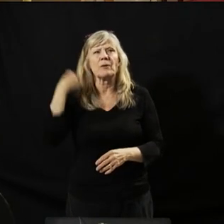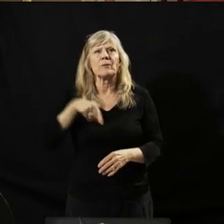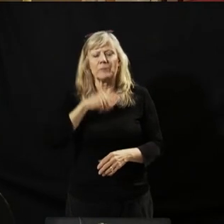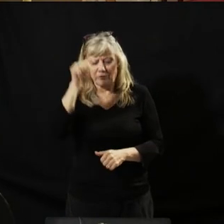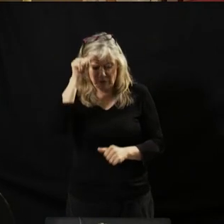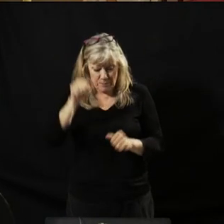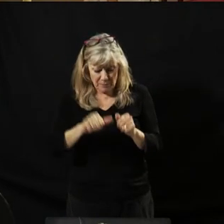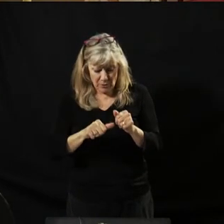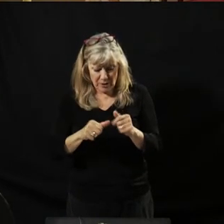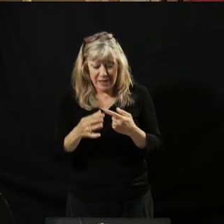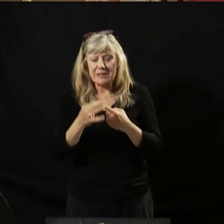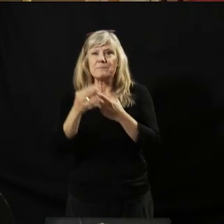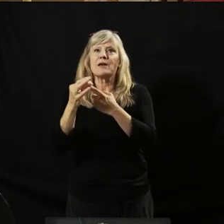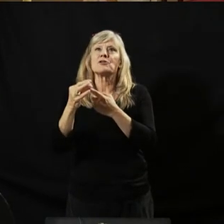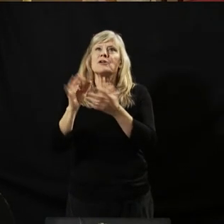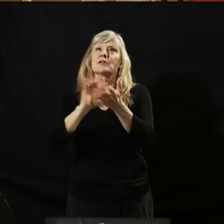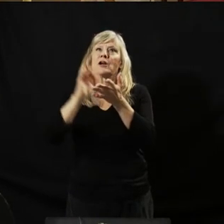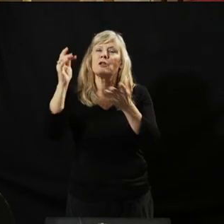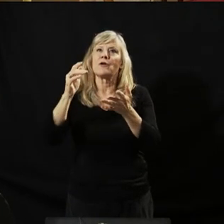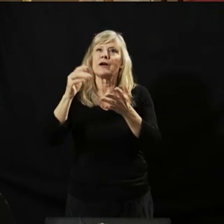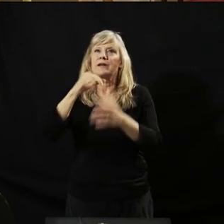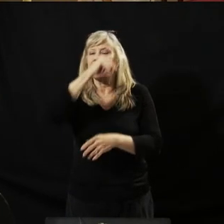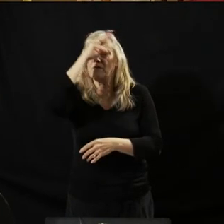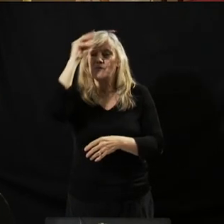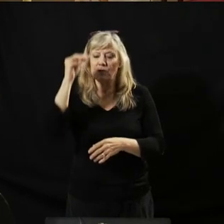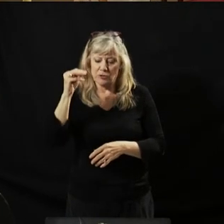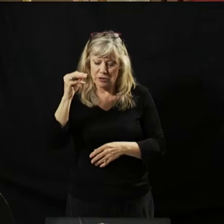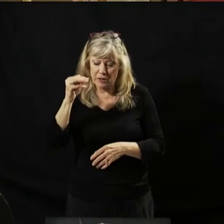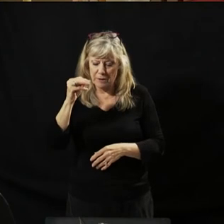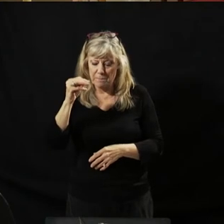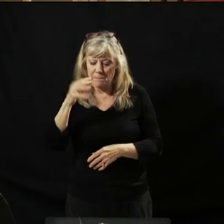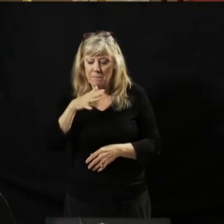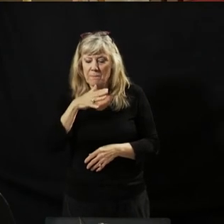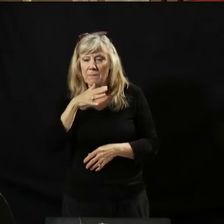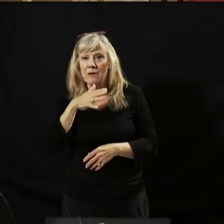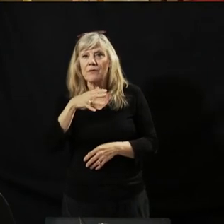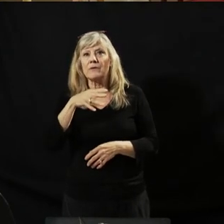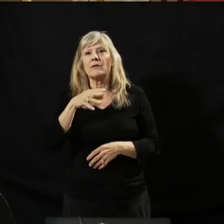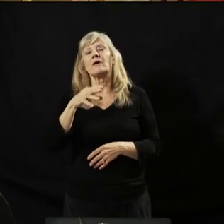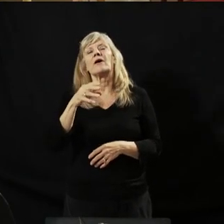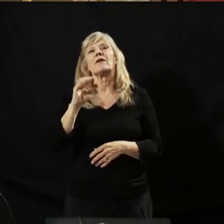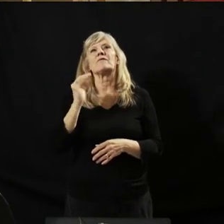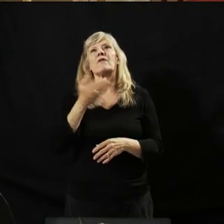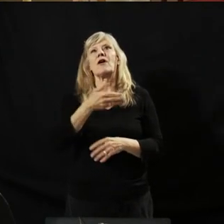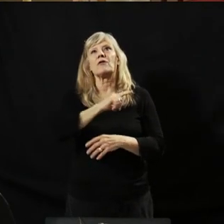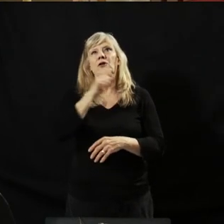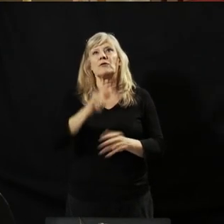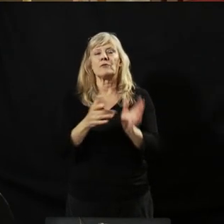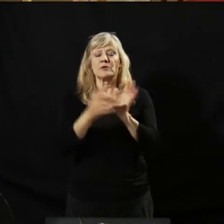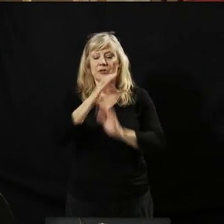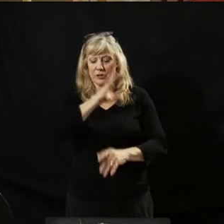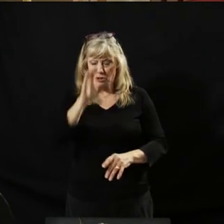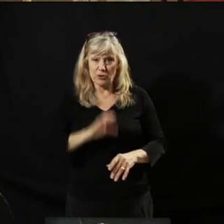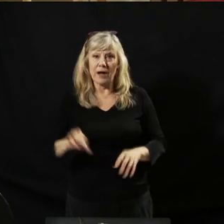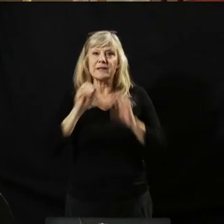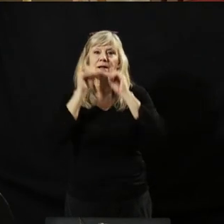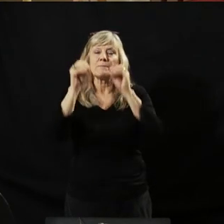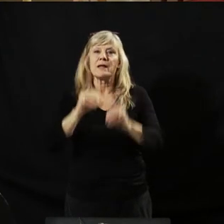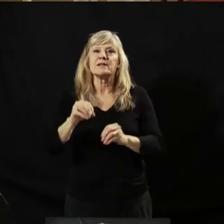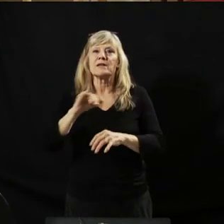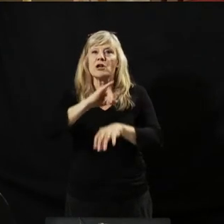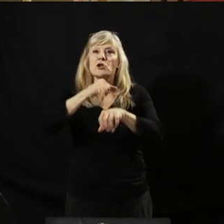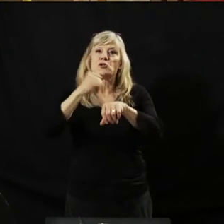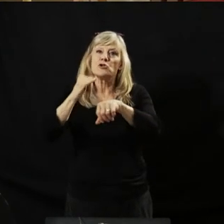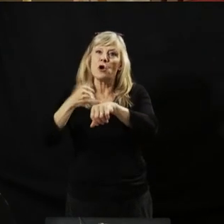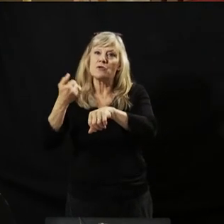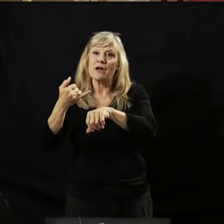glorious ever-Virgin Mary, Mother of our God and Lord Jesus Christ, and blessed Joseph, her spouse,